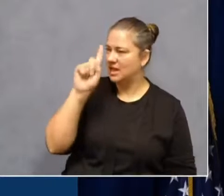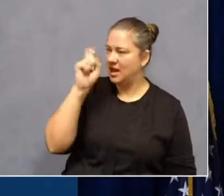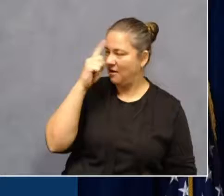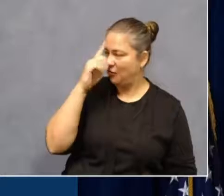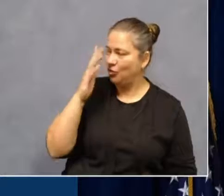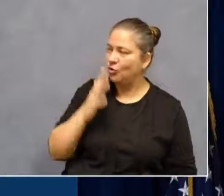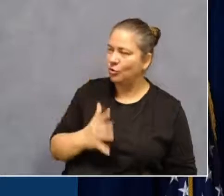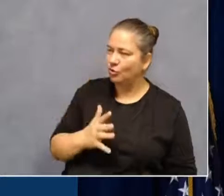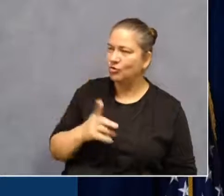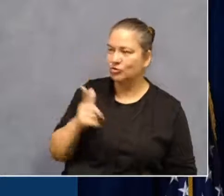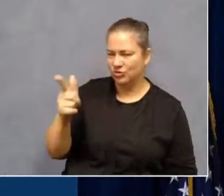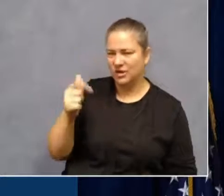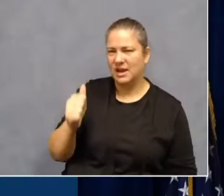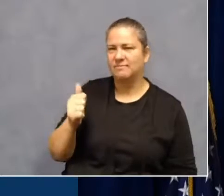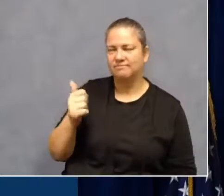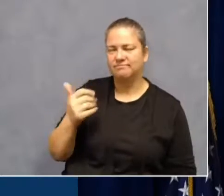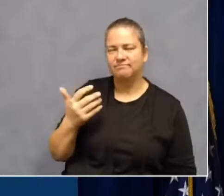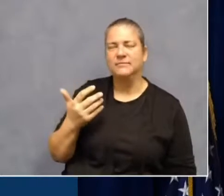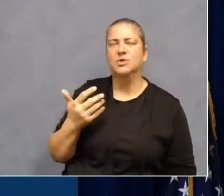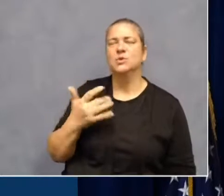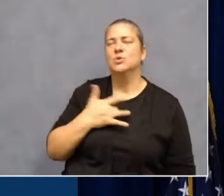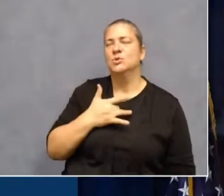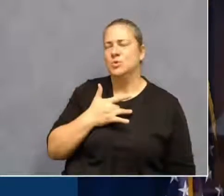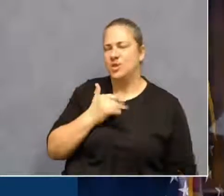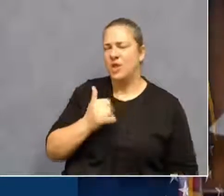this loss profoundly, Jacqueline Coleman.